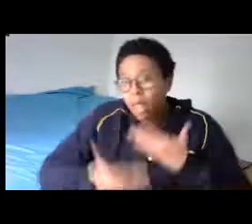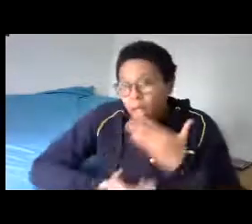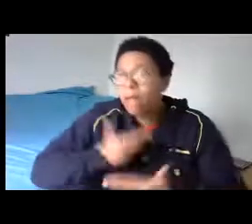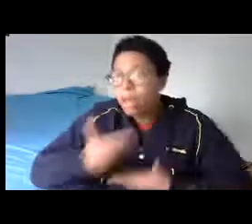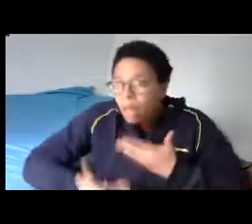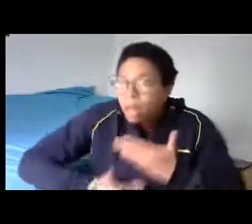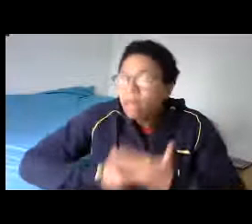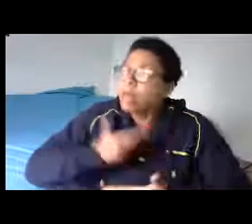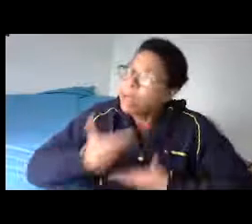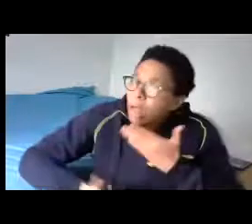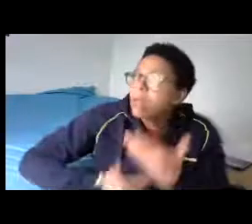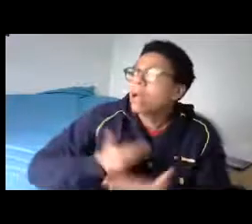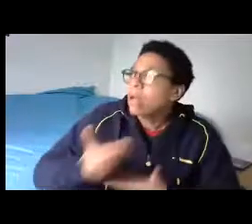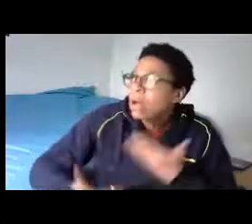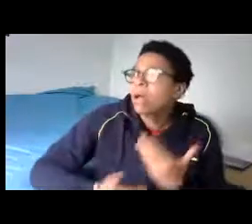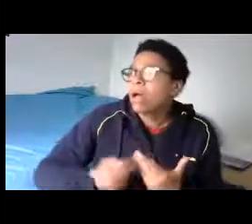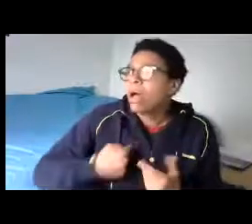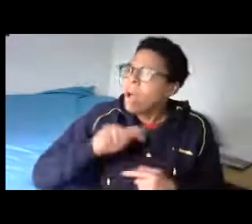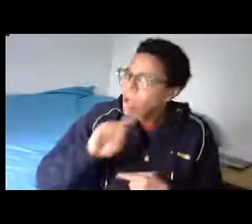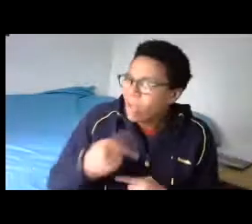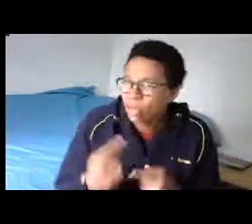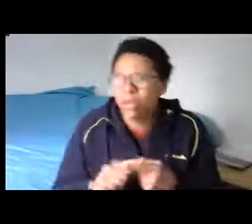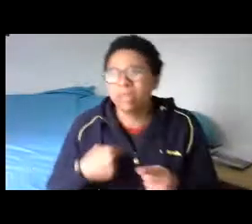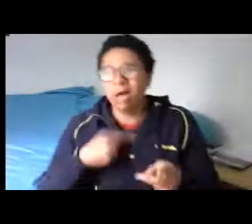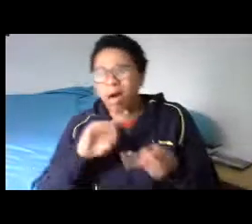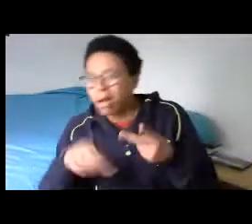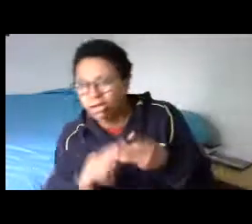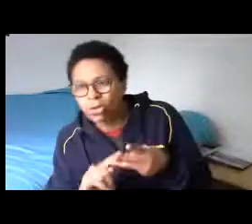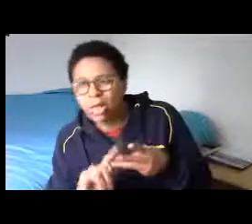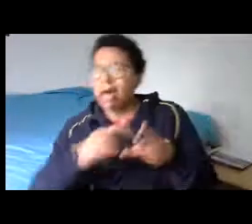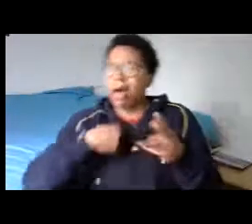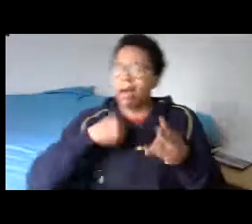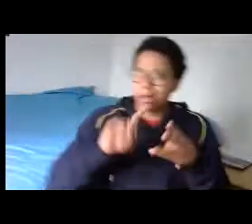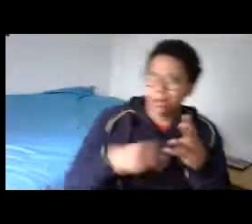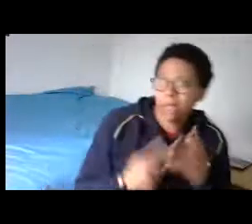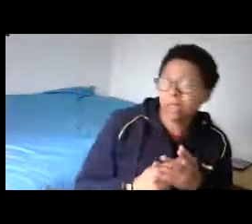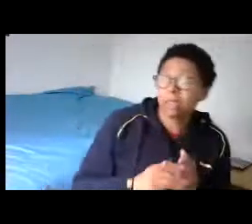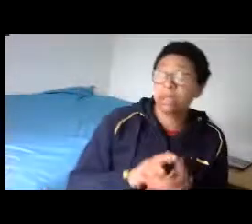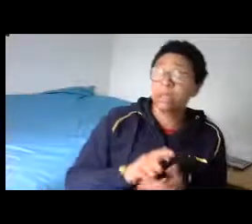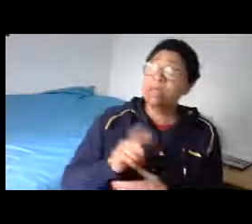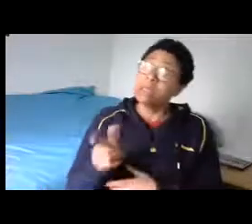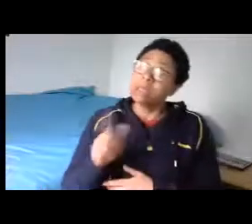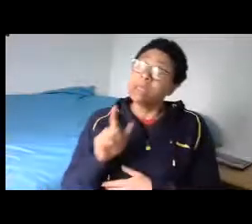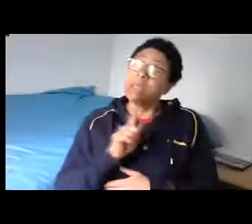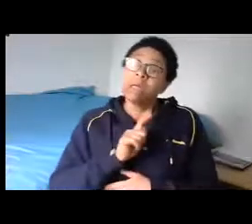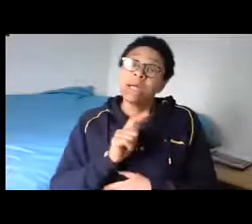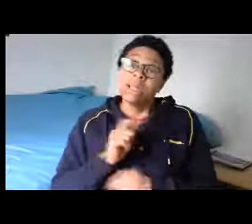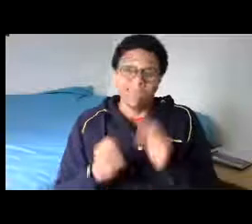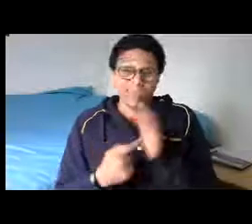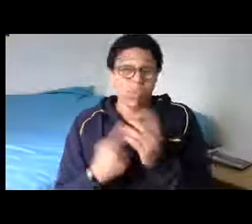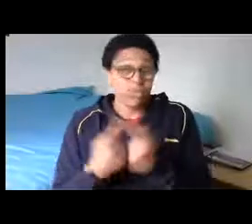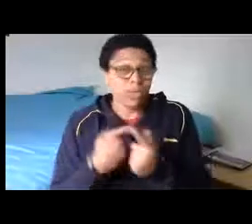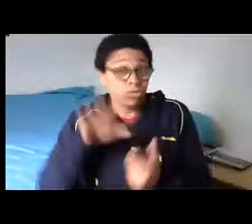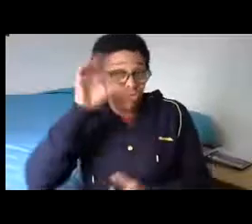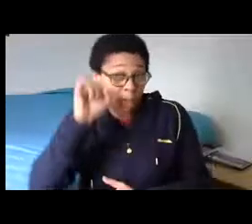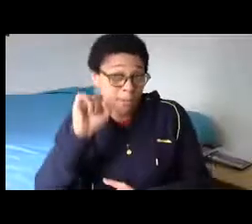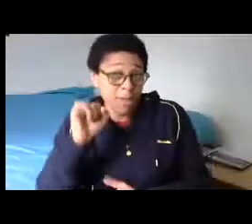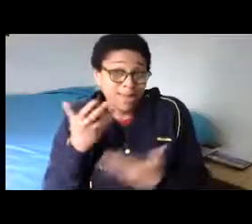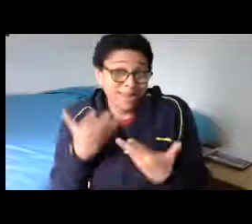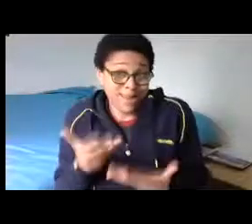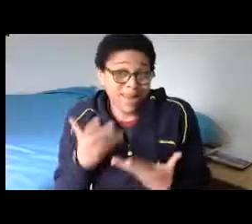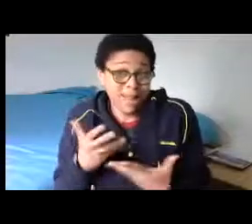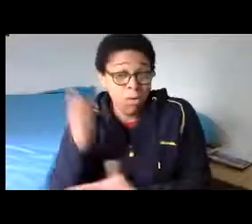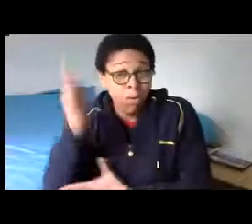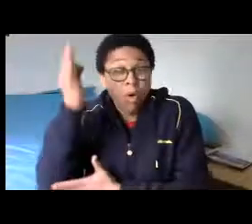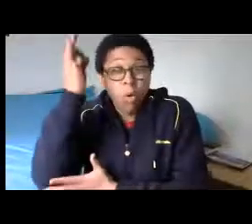really, the problem is, and what local authorities are trying to push people now is they use